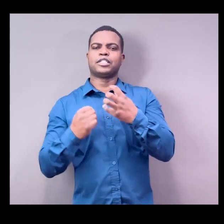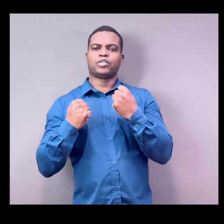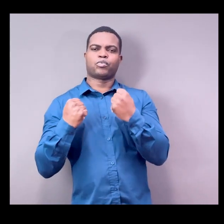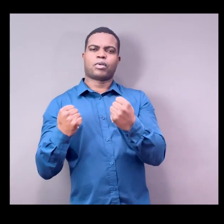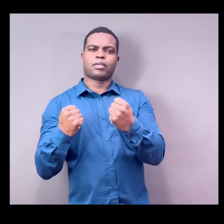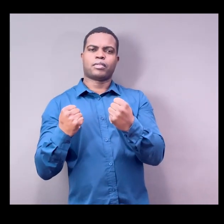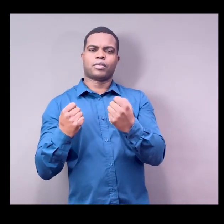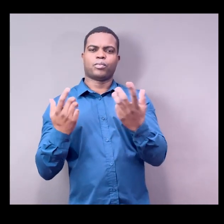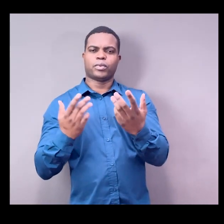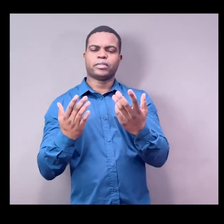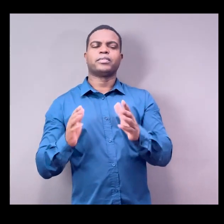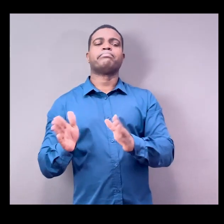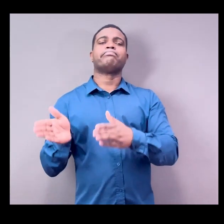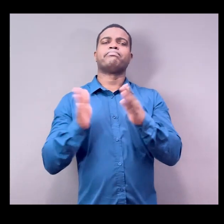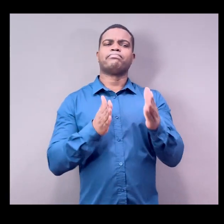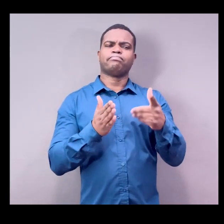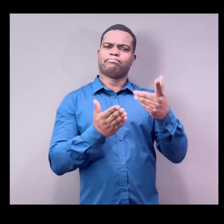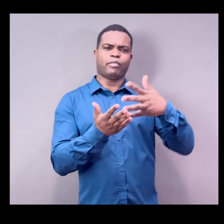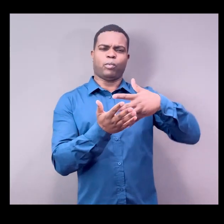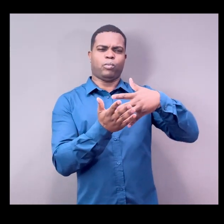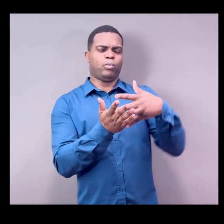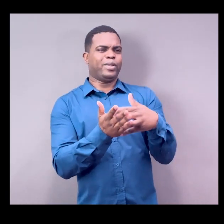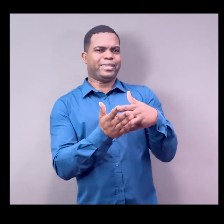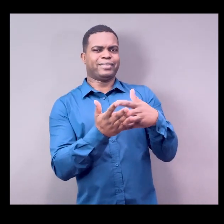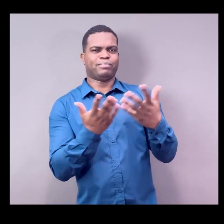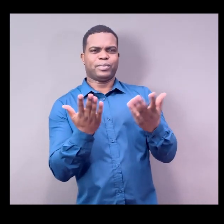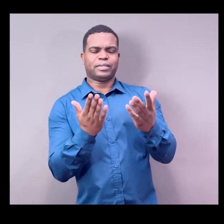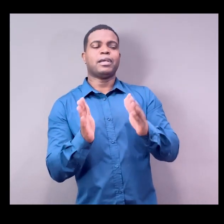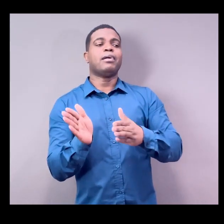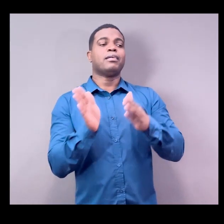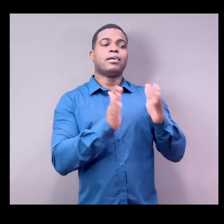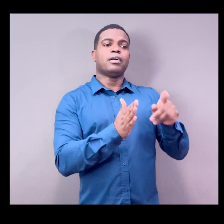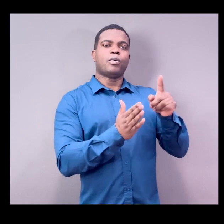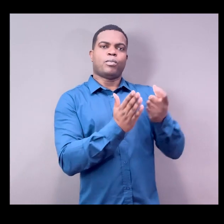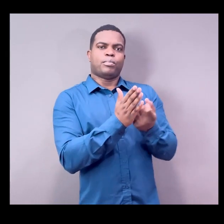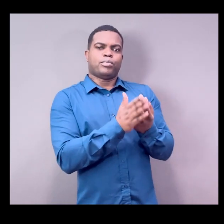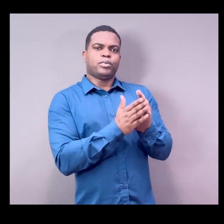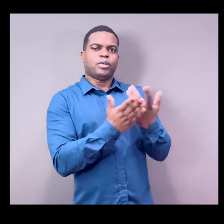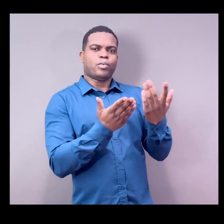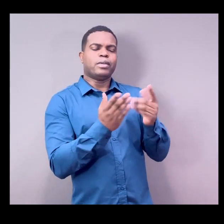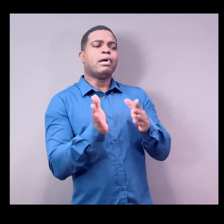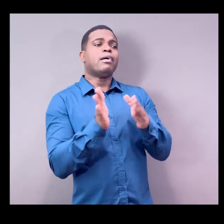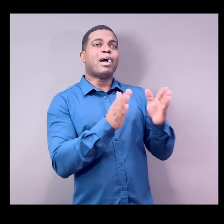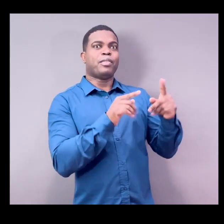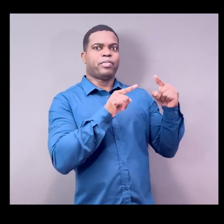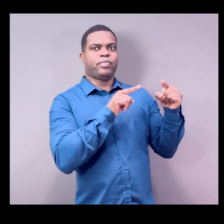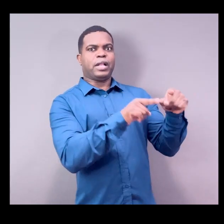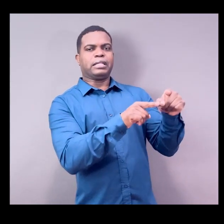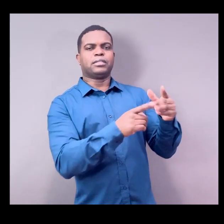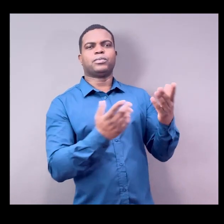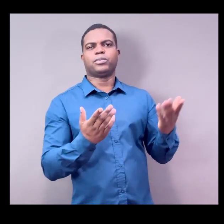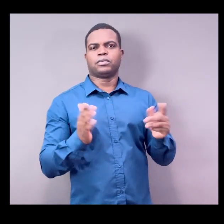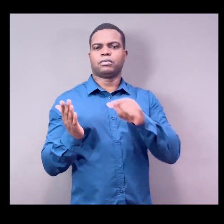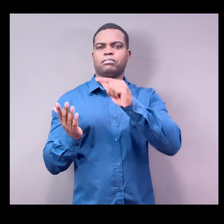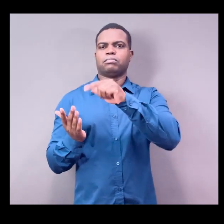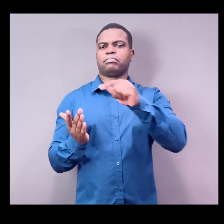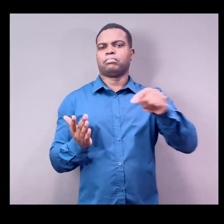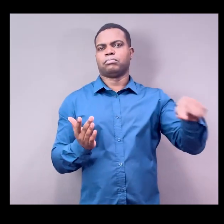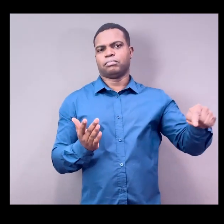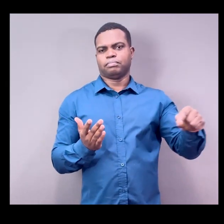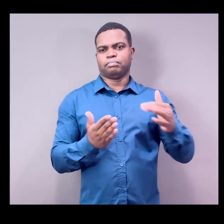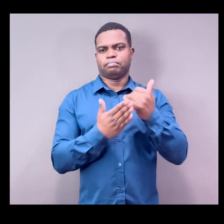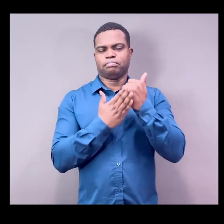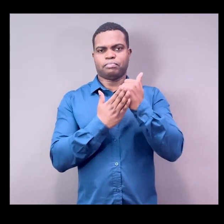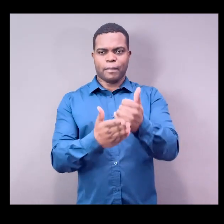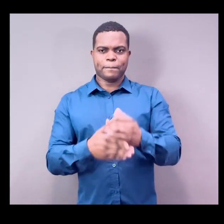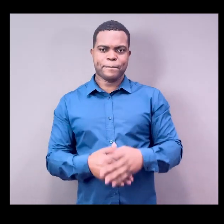have designed or developed, the weaknesses, the opportunities, and the threats, so that at the end of the day, after